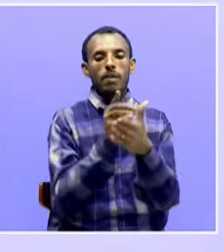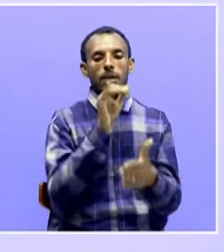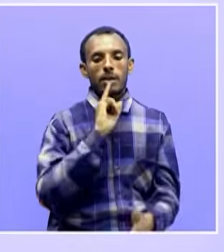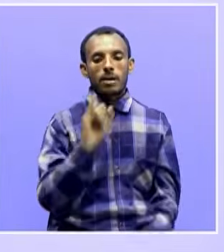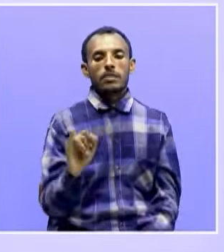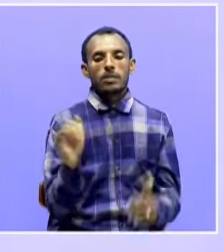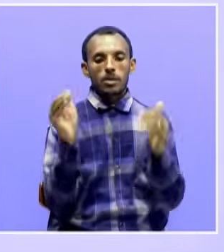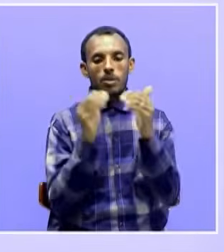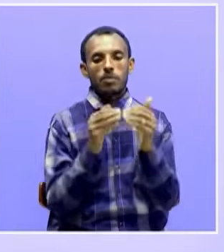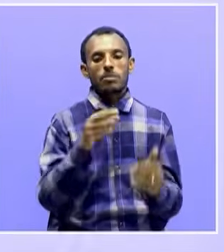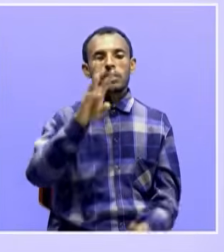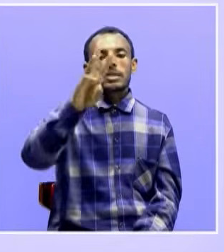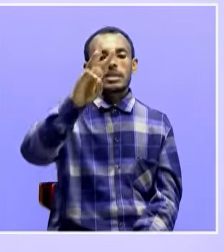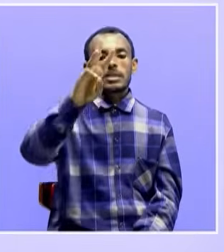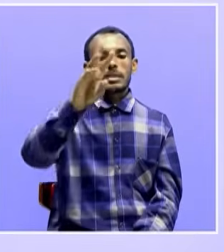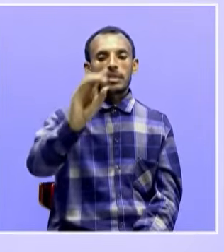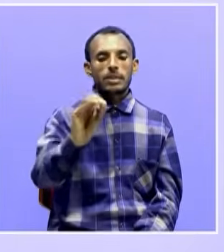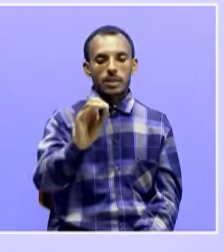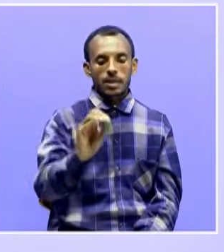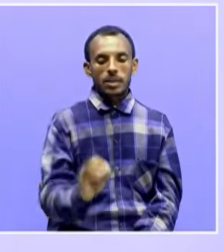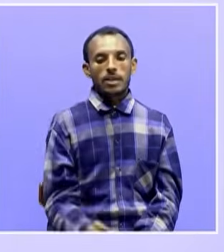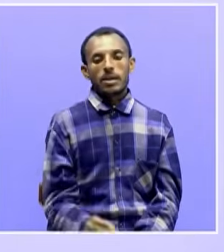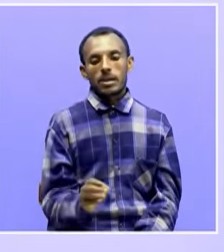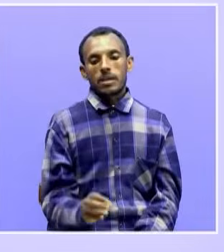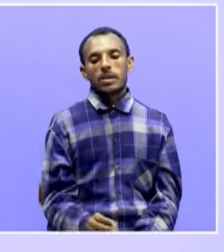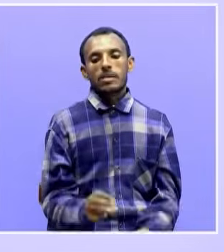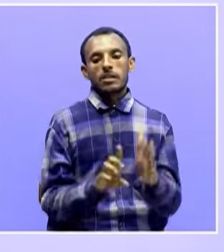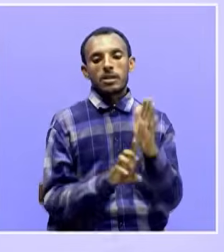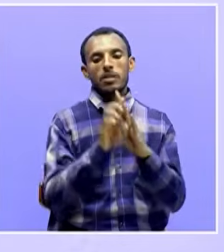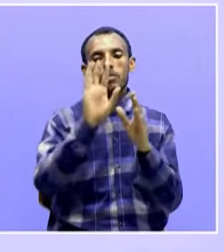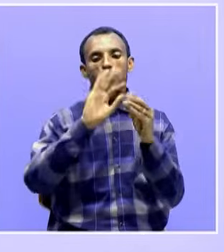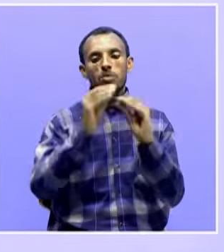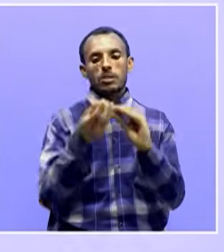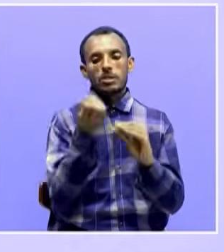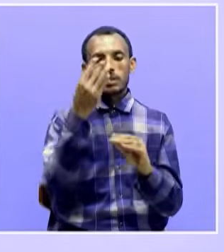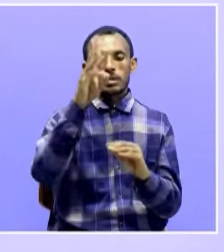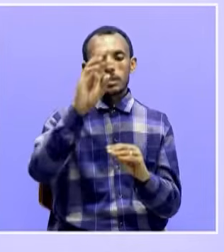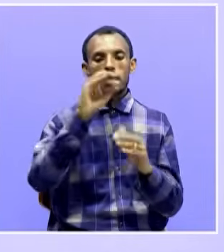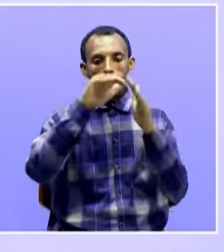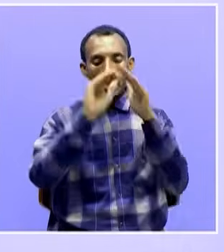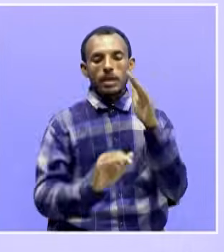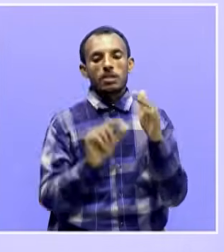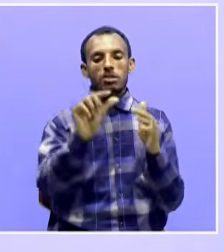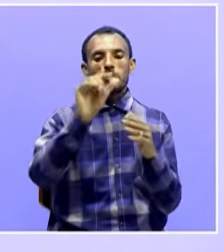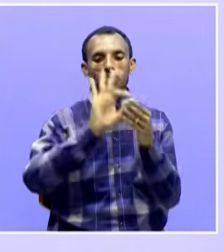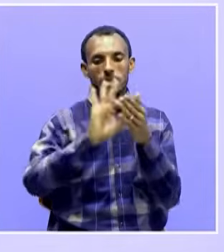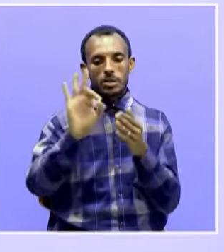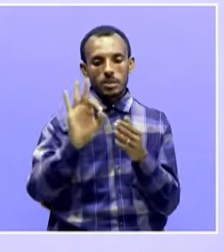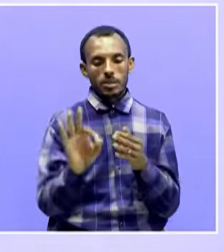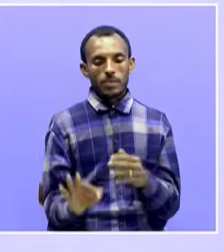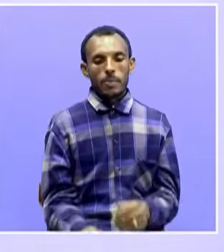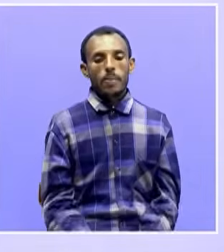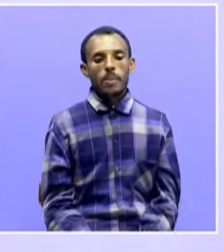is the biggest is 60. 60 minus the smallest of this data